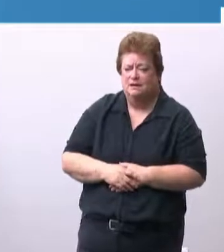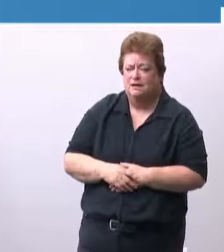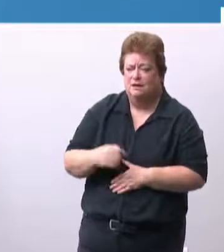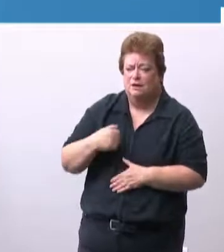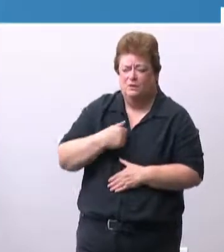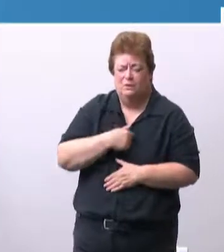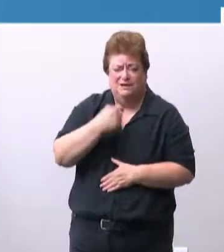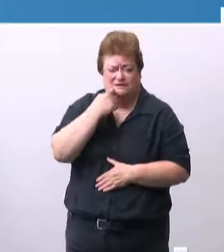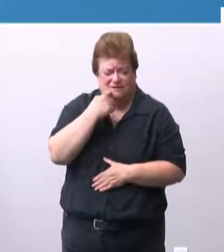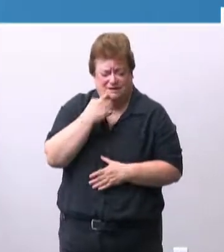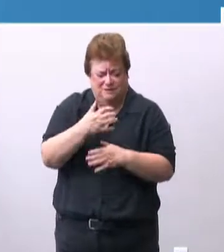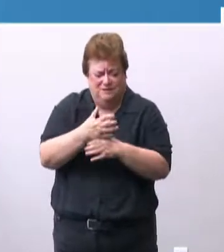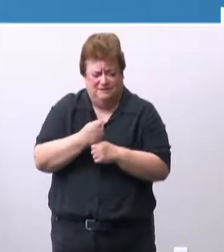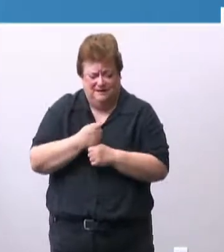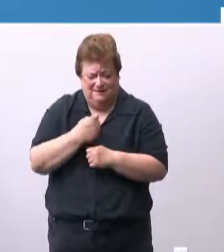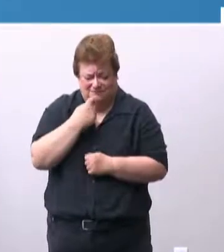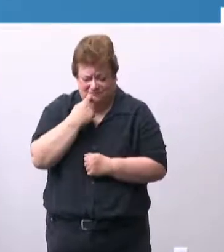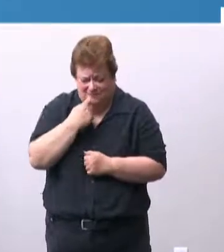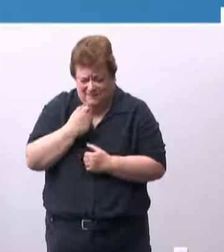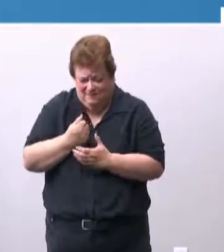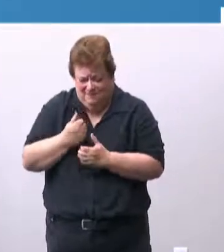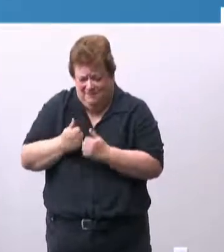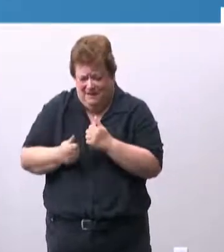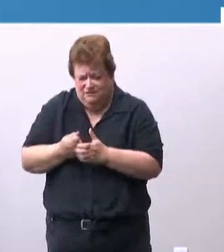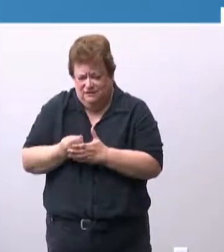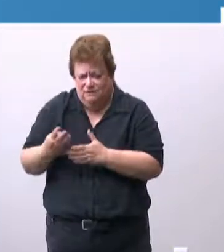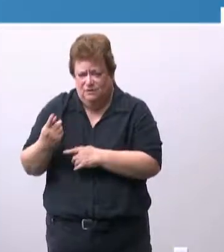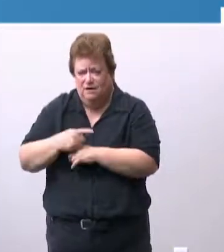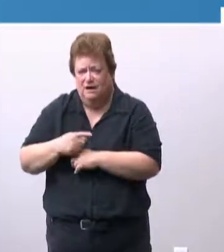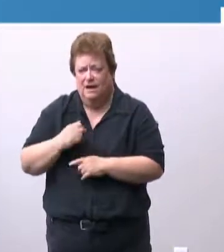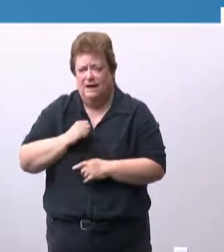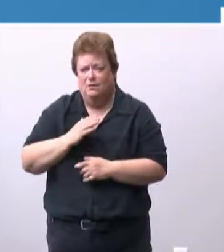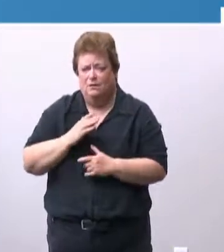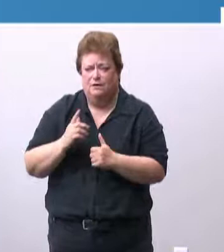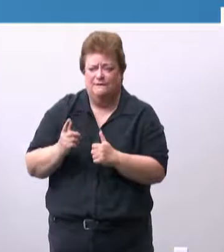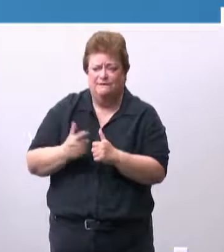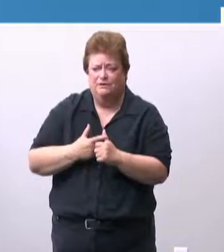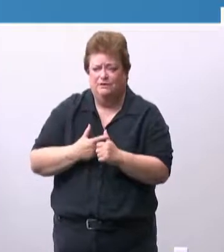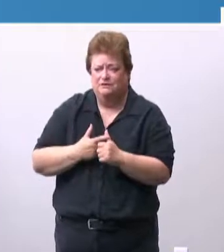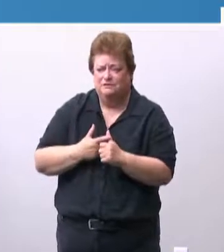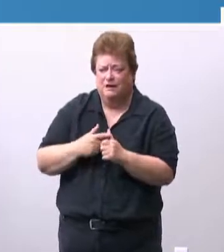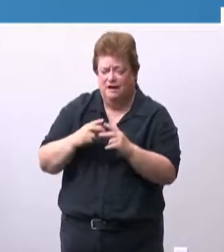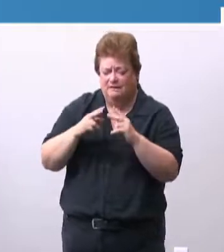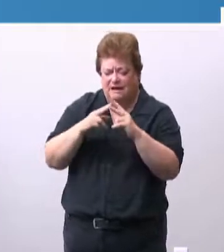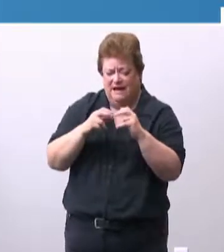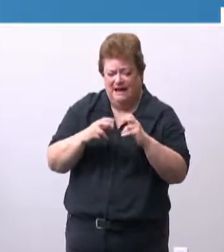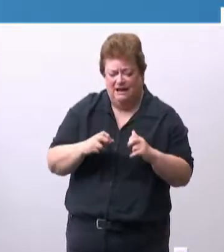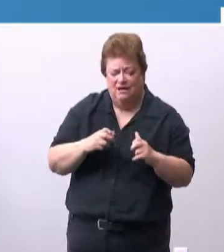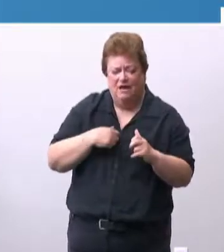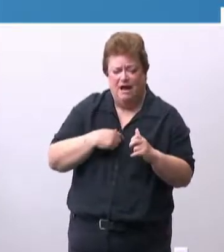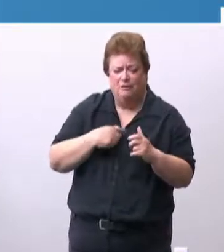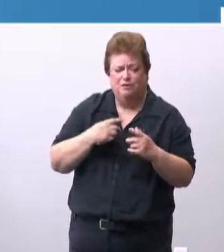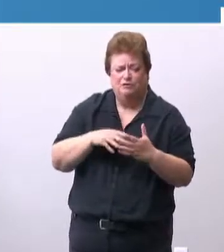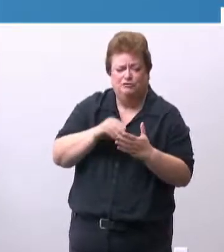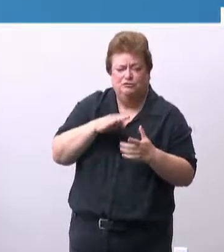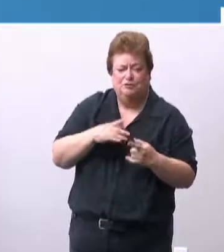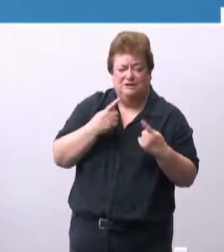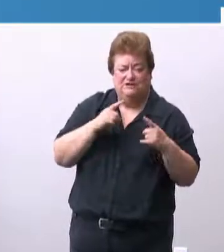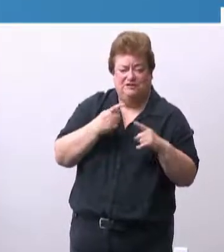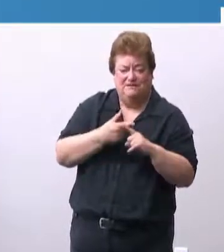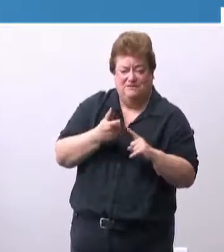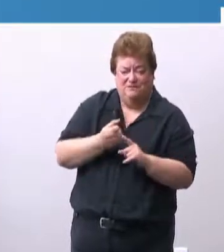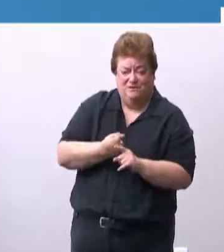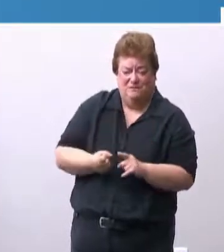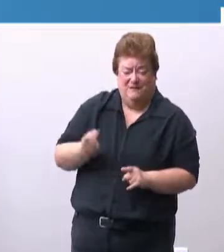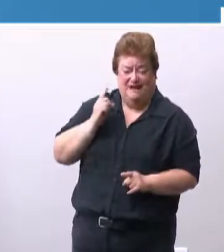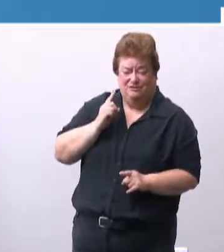just received recently in the last few days our first swipe at analyzing our student achievement data from last year. And